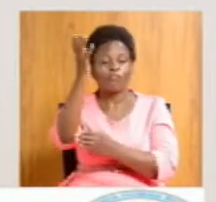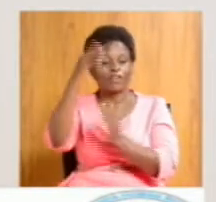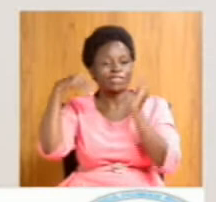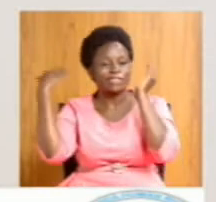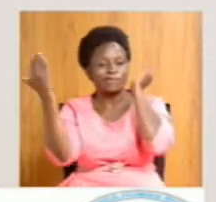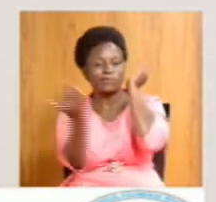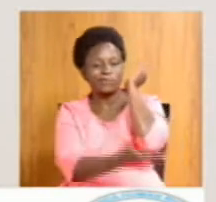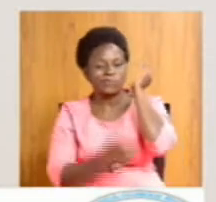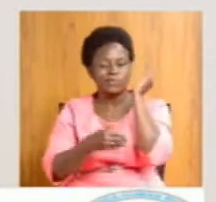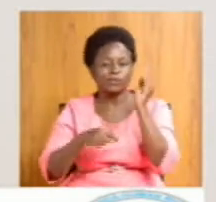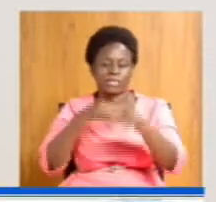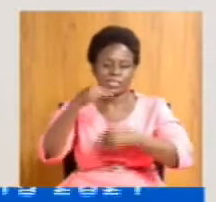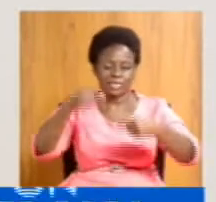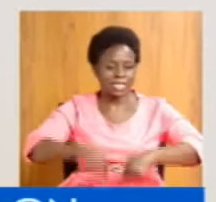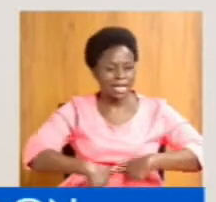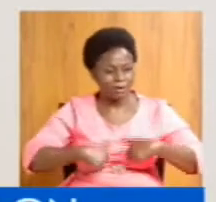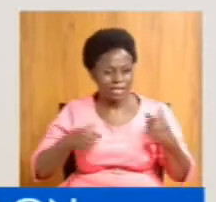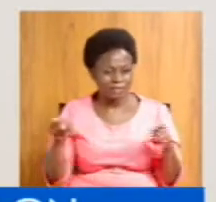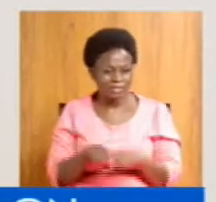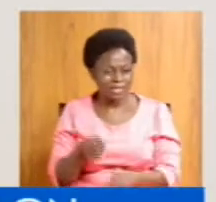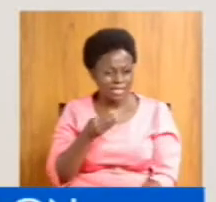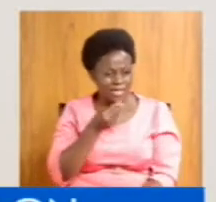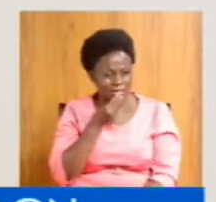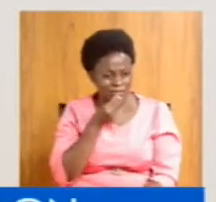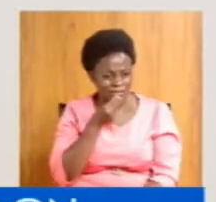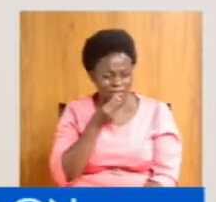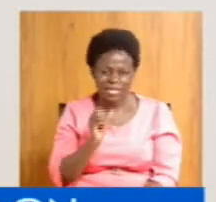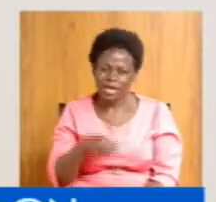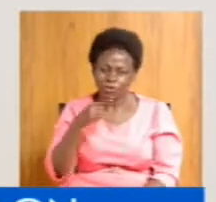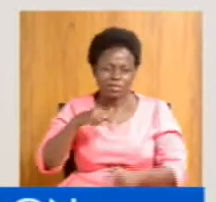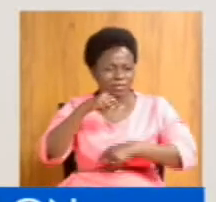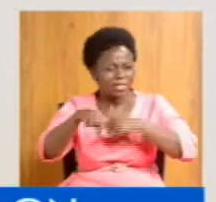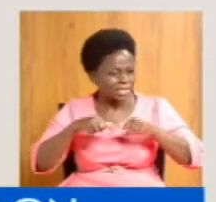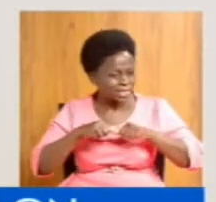so that we can sustain our lives as it is not going to be sustainable.